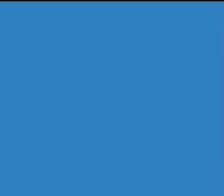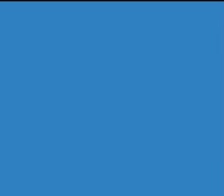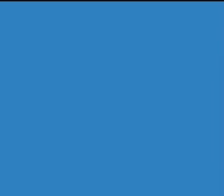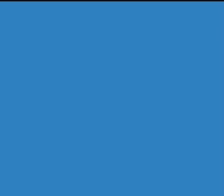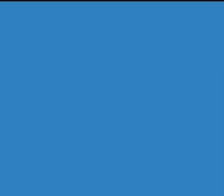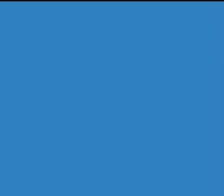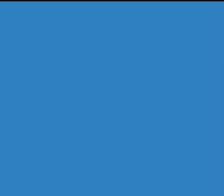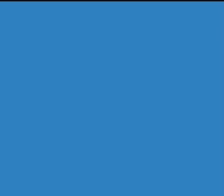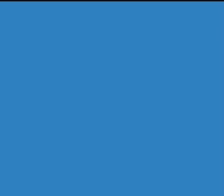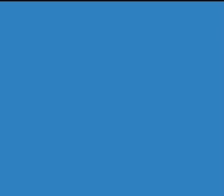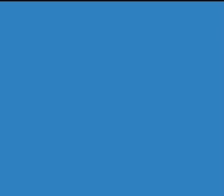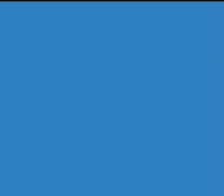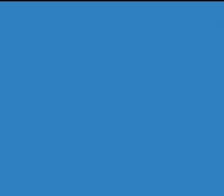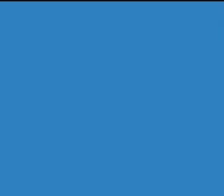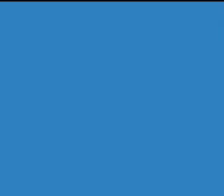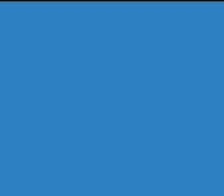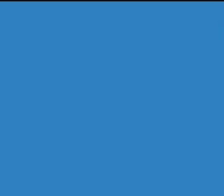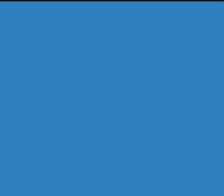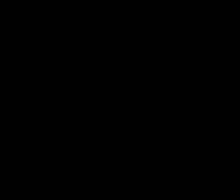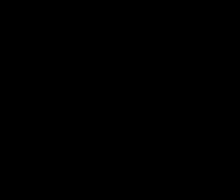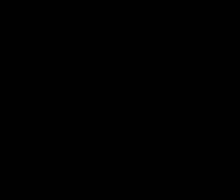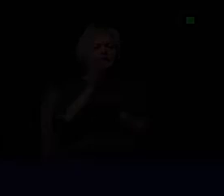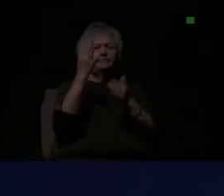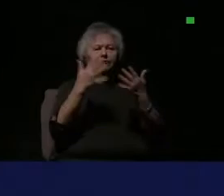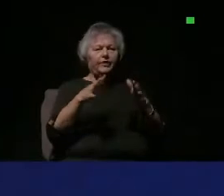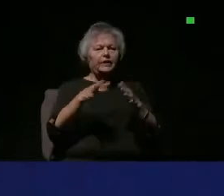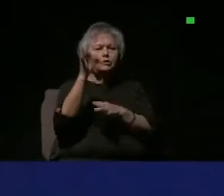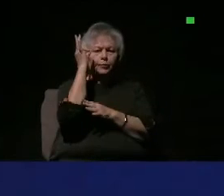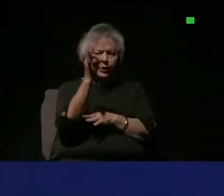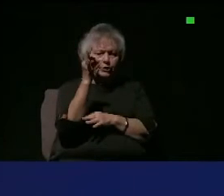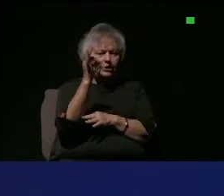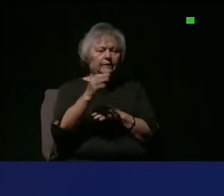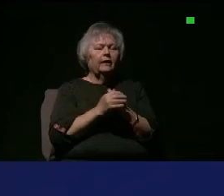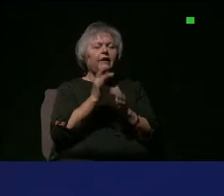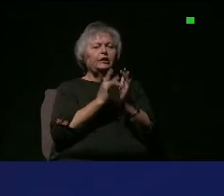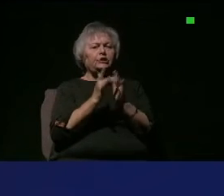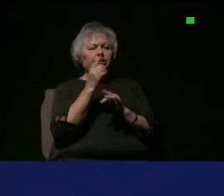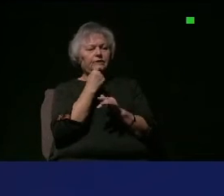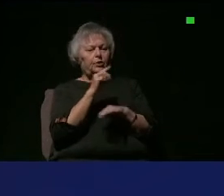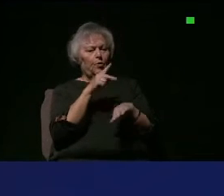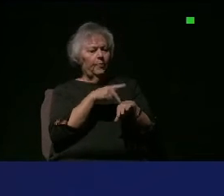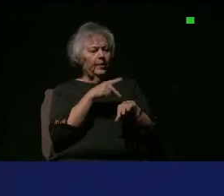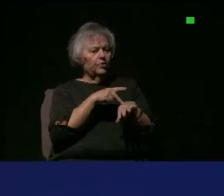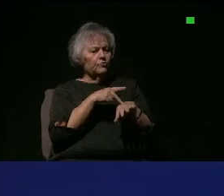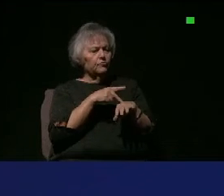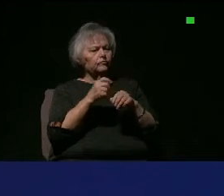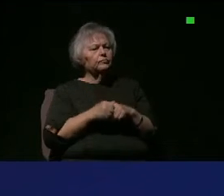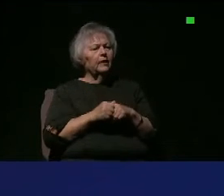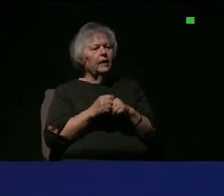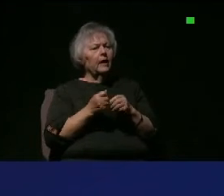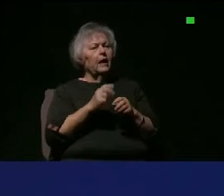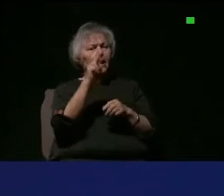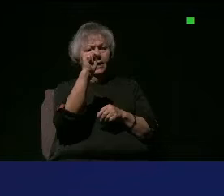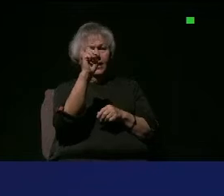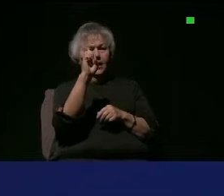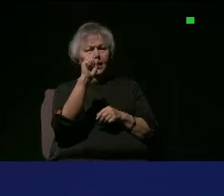out into the deep for a catch. And Peter's got to be thinking, hey, you may be a good speaker, but I'm a fisherman, and I know